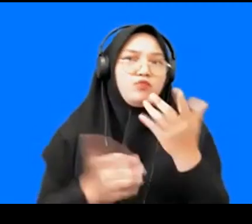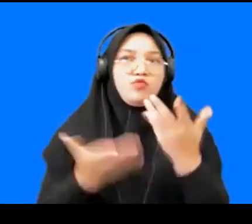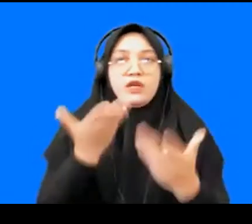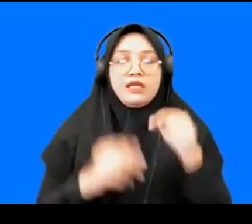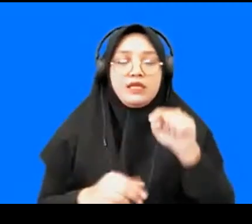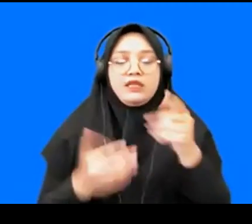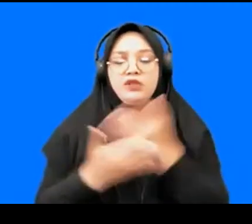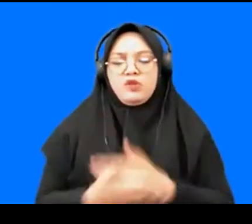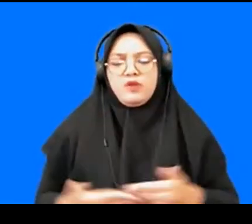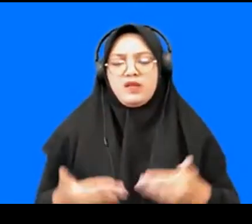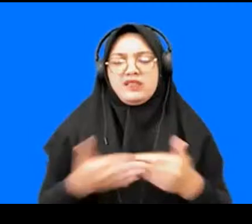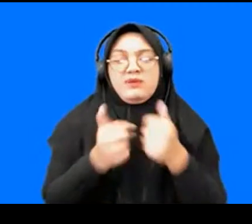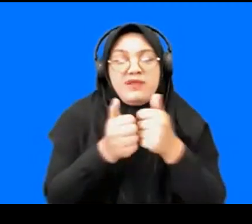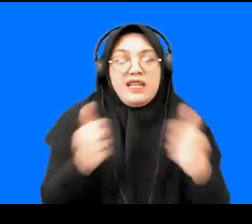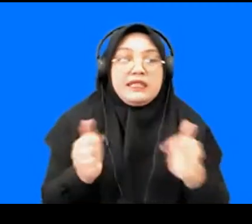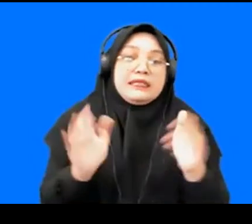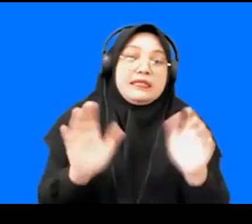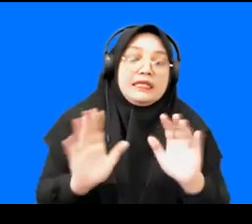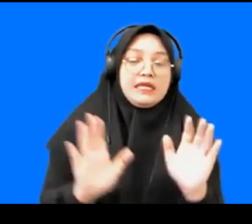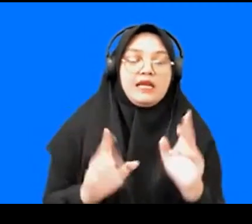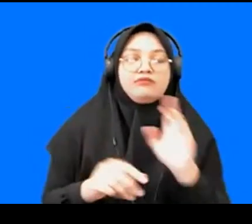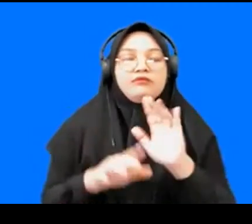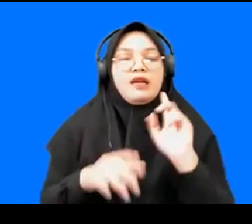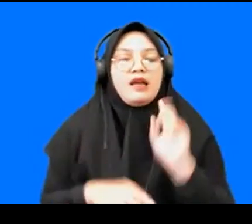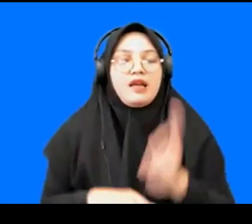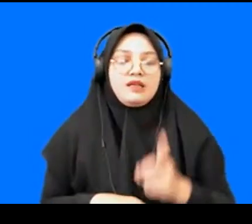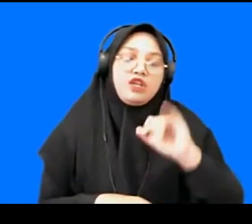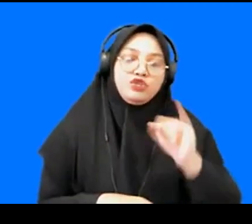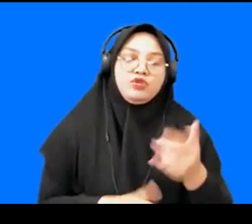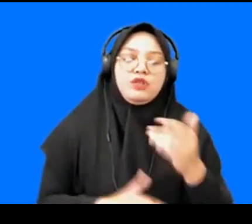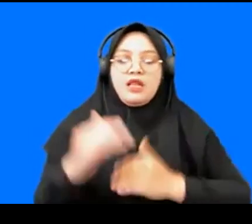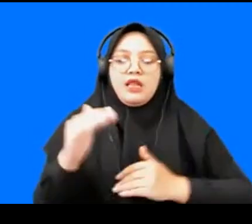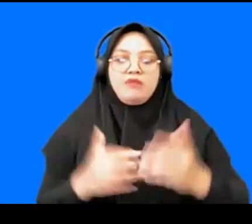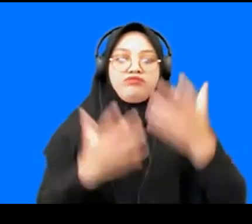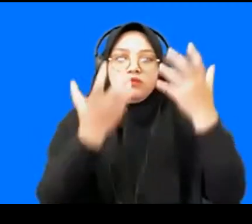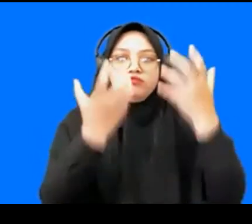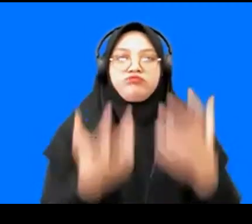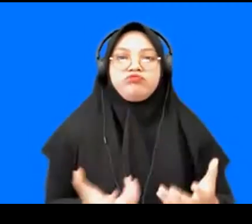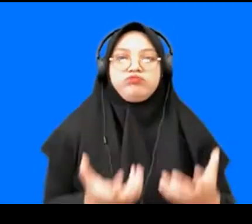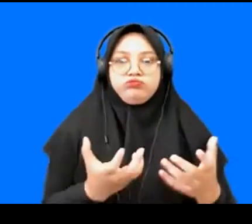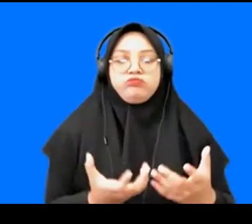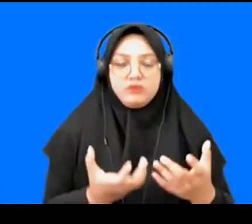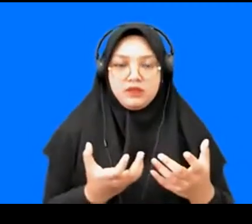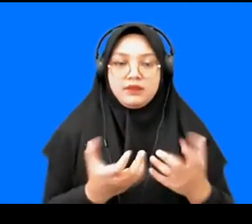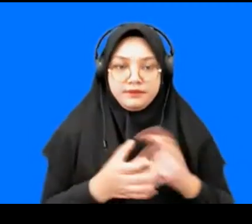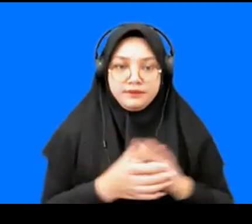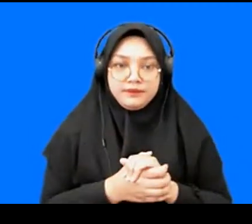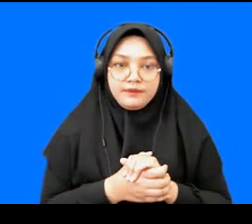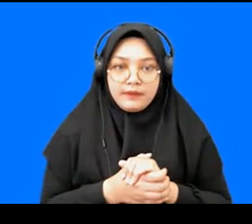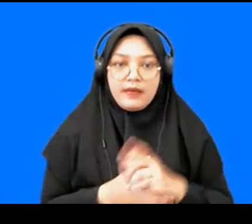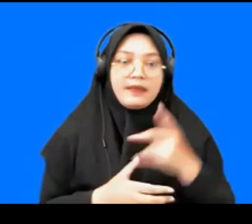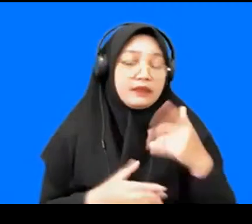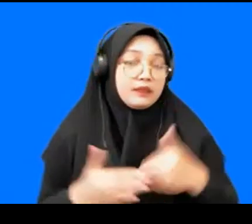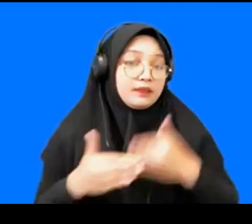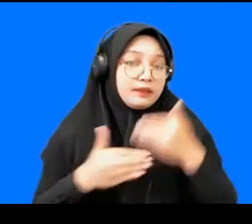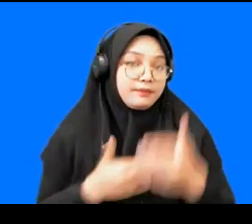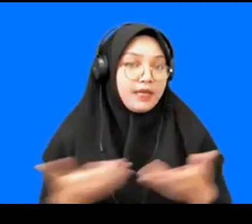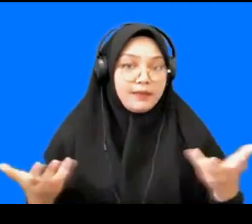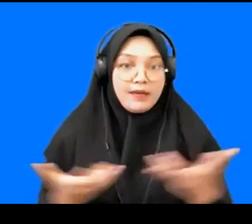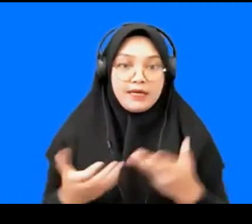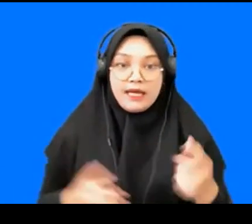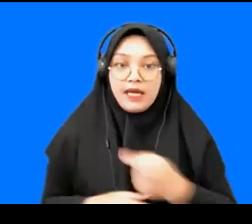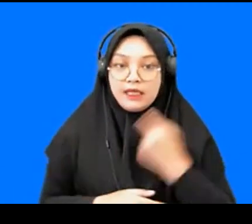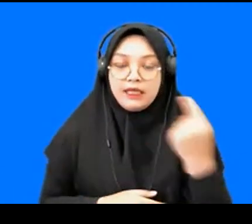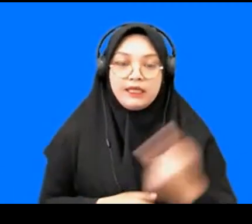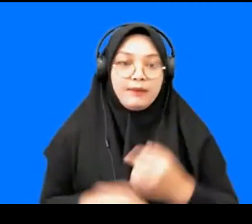than others, unfortunately. And wealth tax actually addresses the issue of